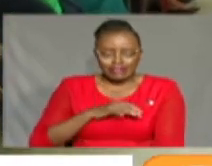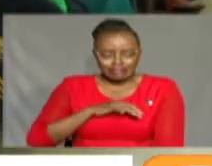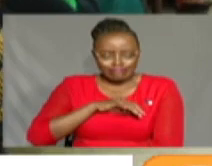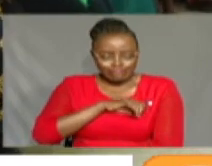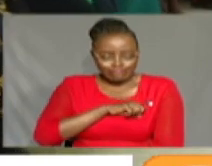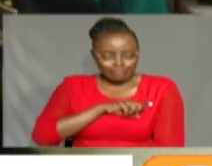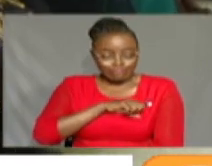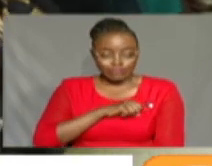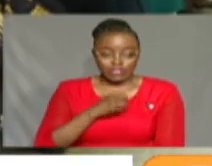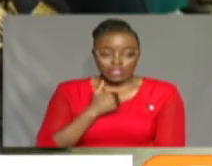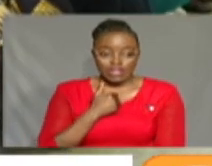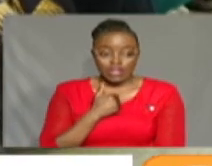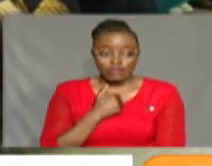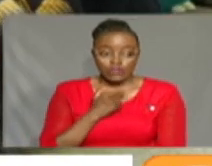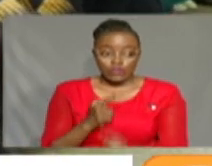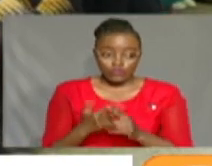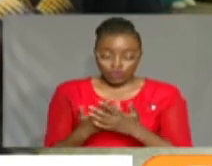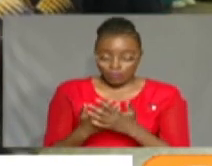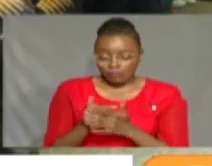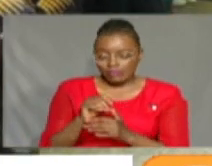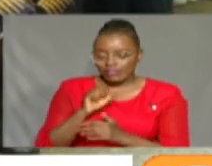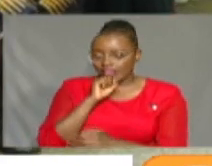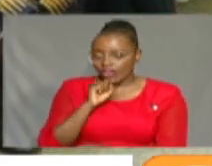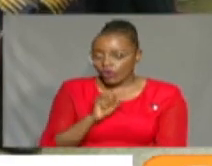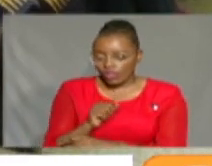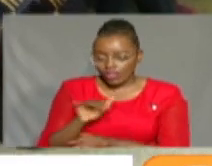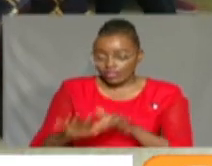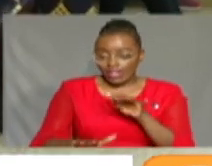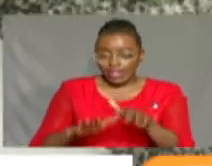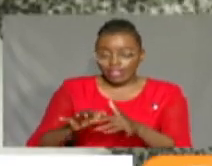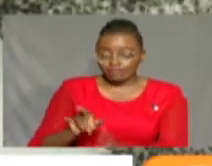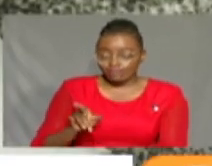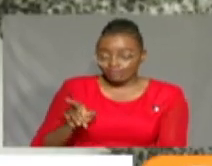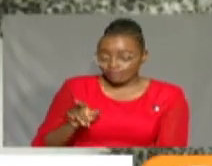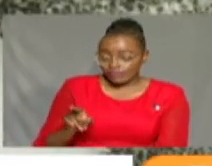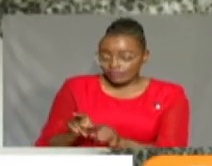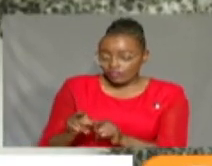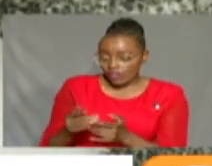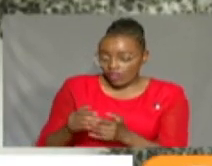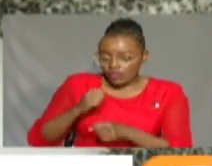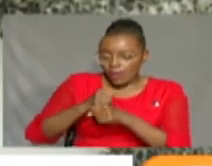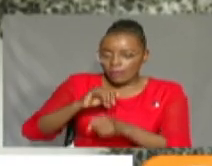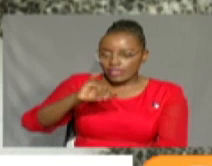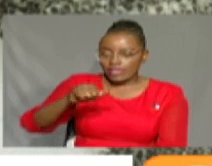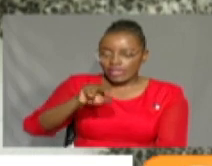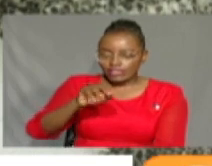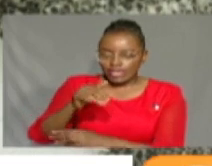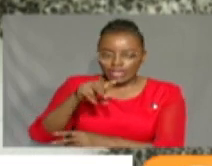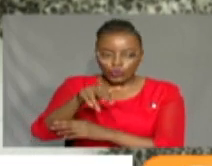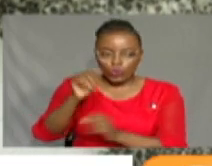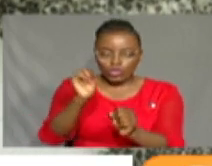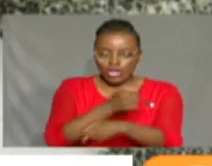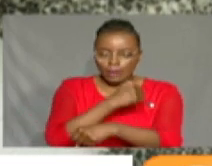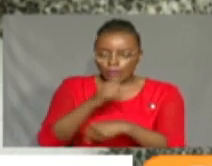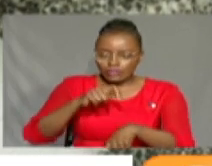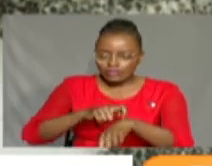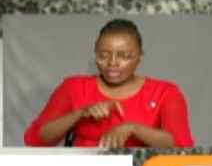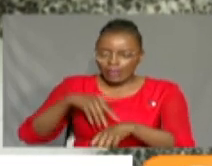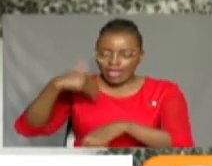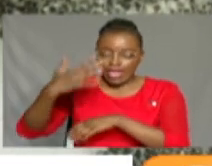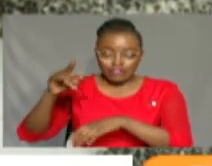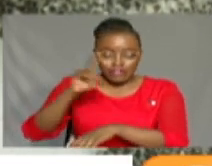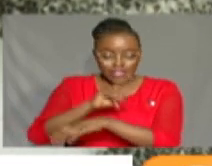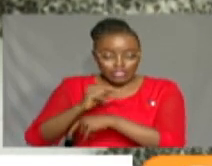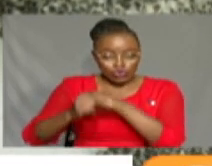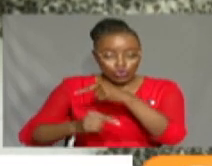constantly endure from her aching leg. This wound has literally put Janet's life on hold as she nurses it day in,